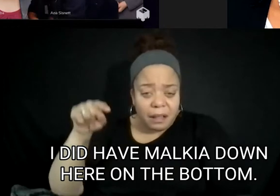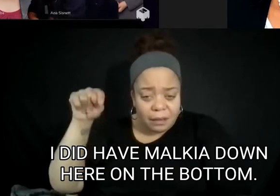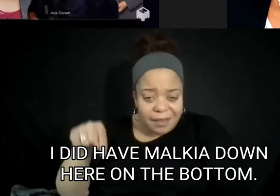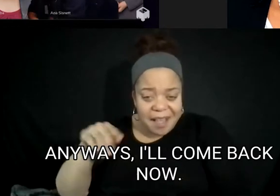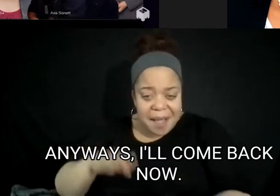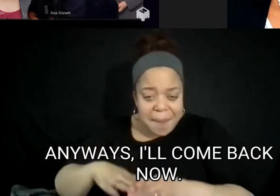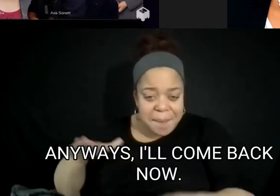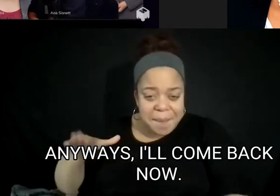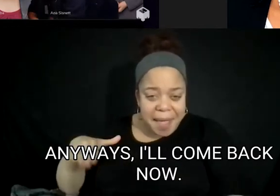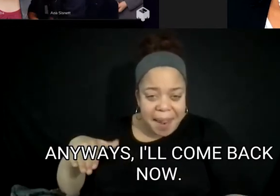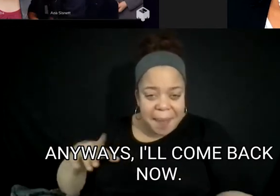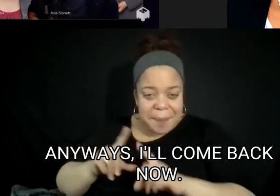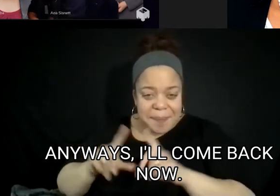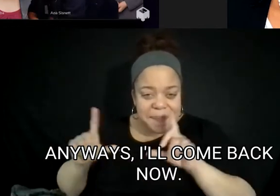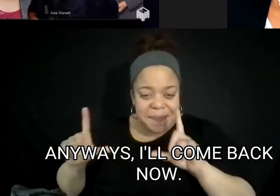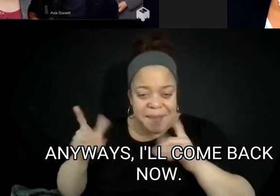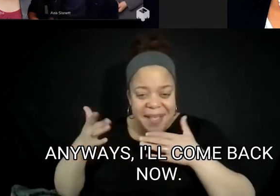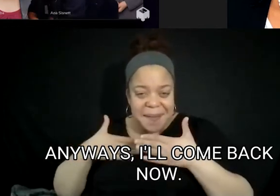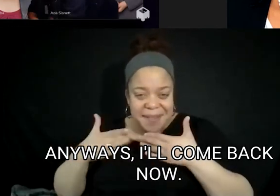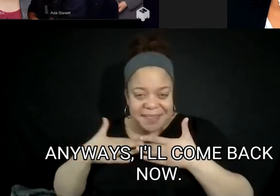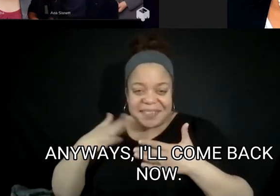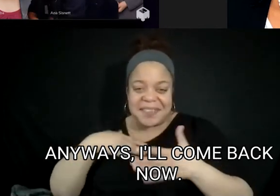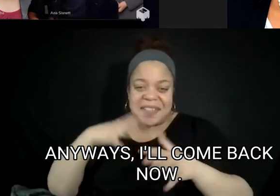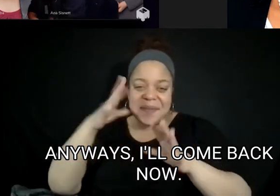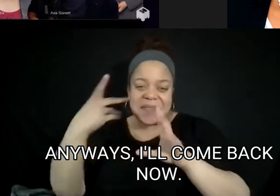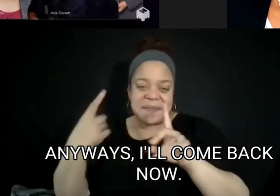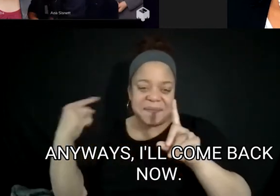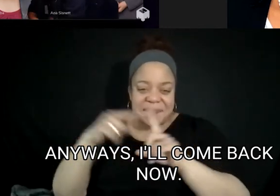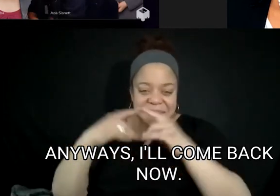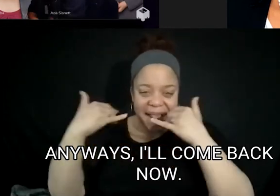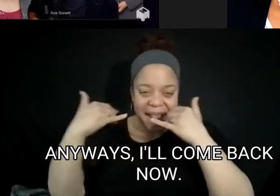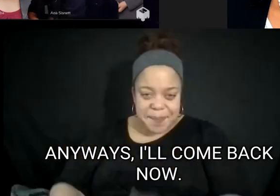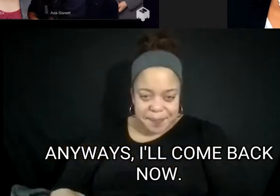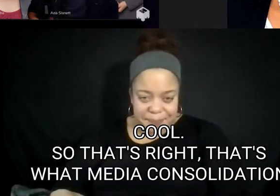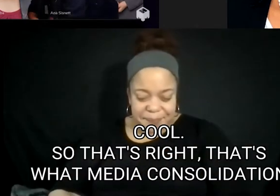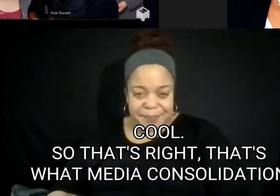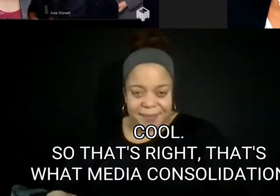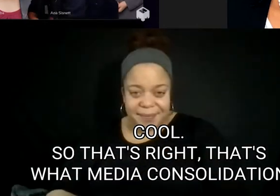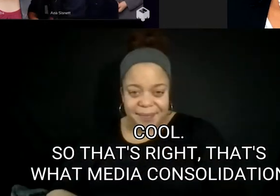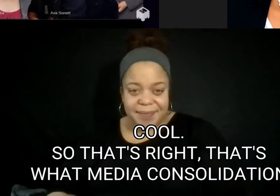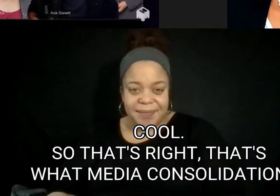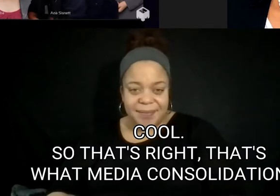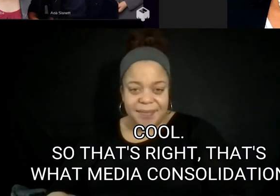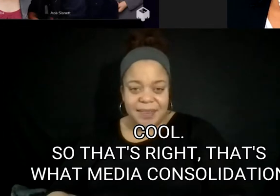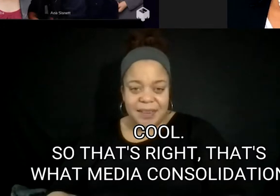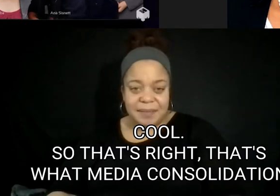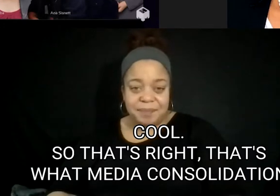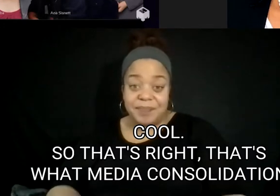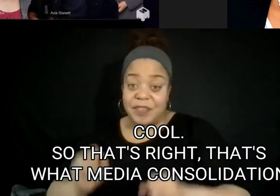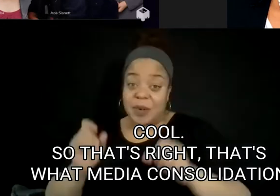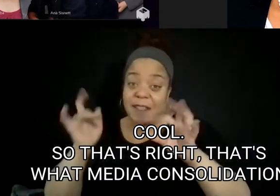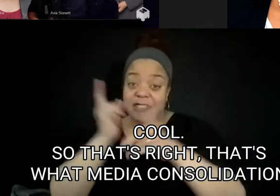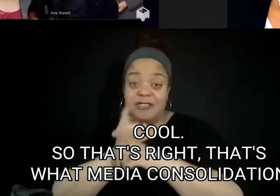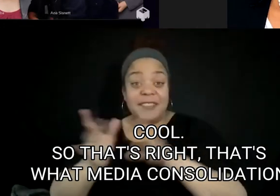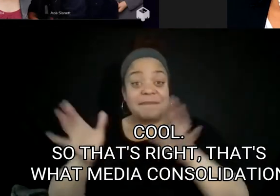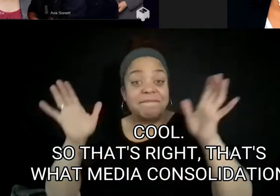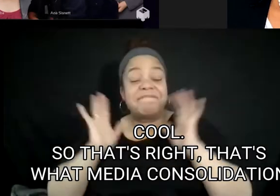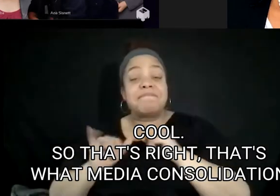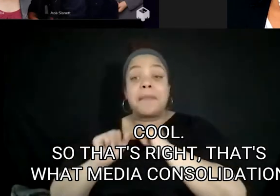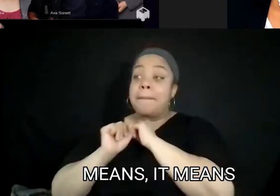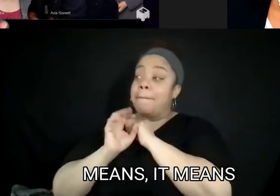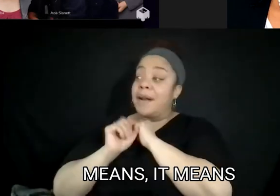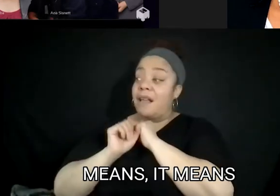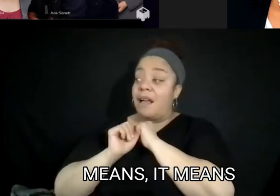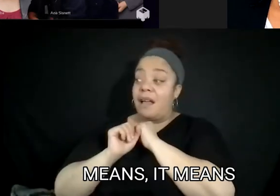that's right. So that's what media consolidation means. It means progressively fewer groups or people own the majority of mass media